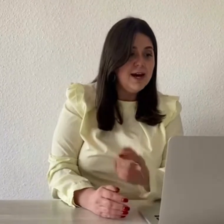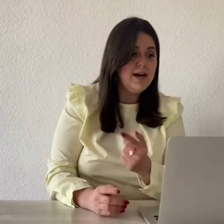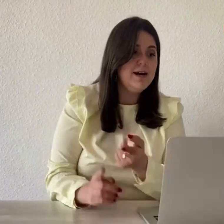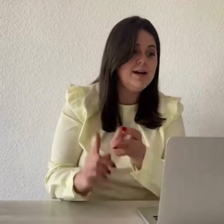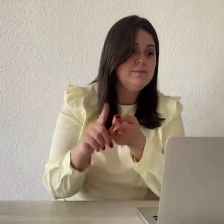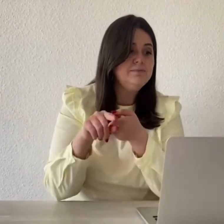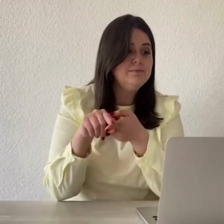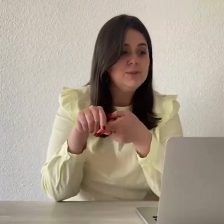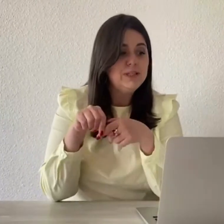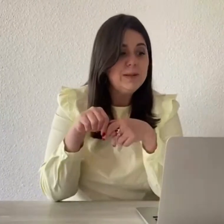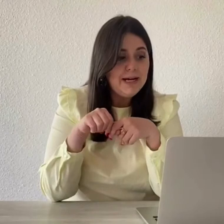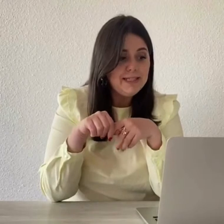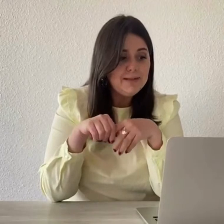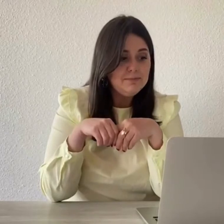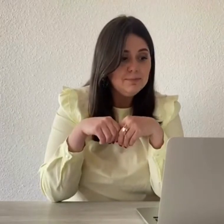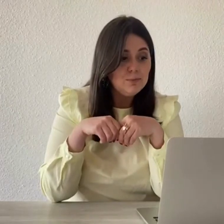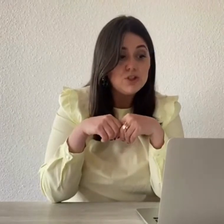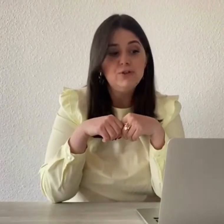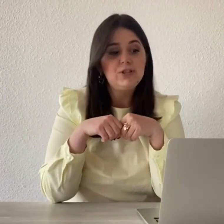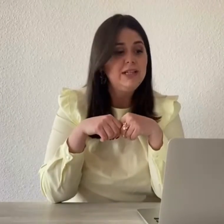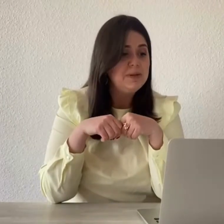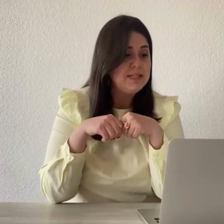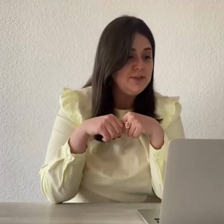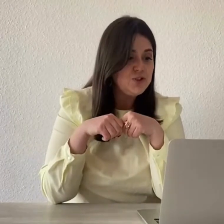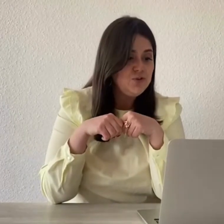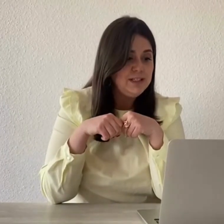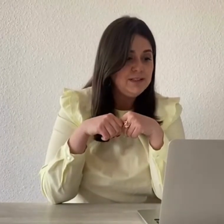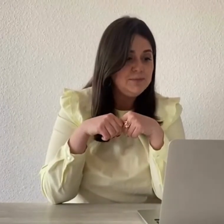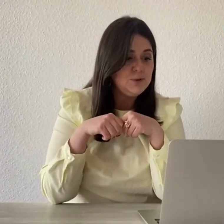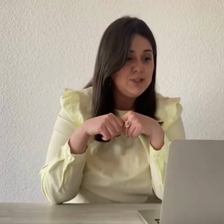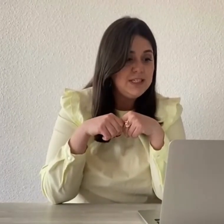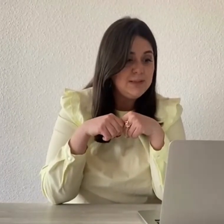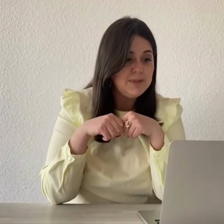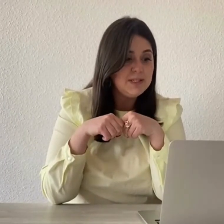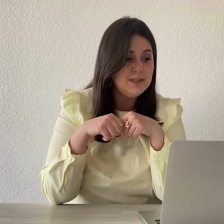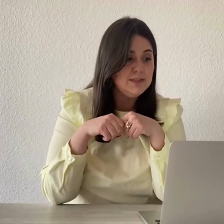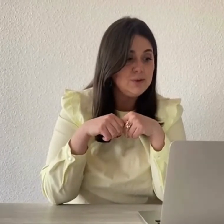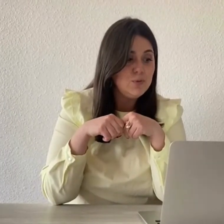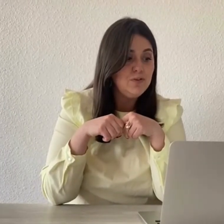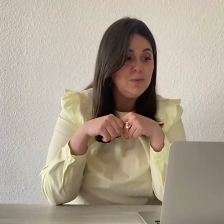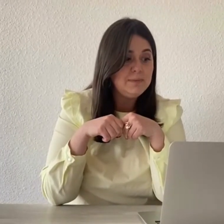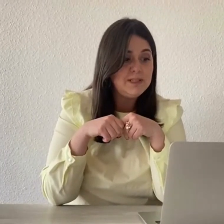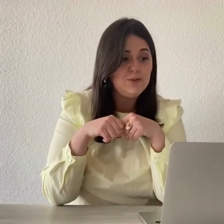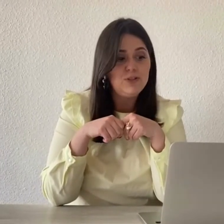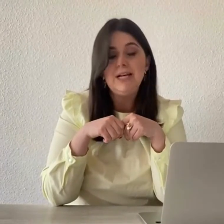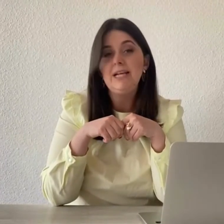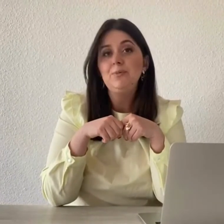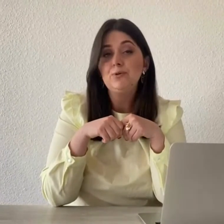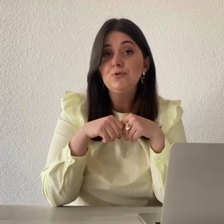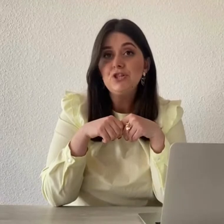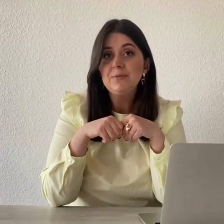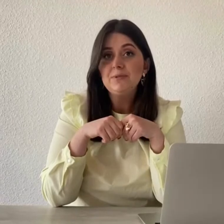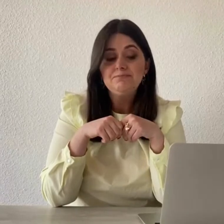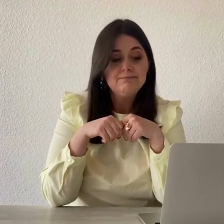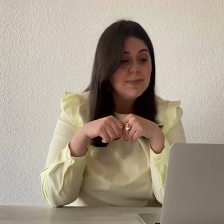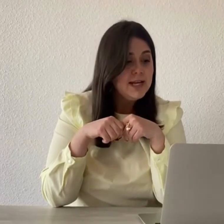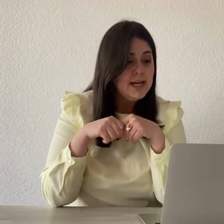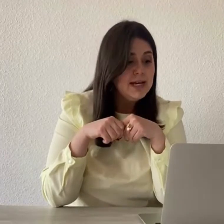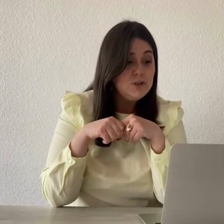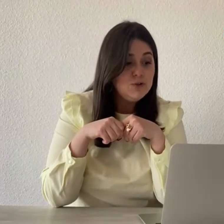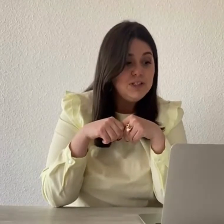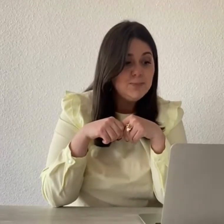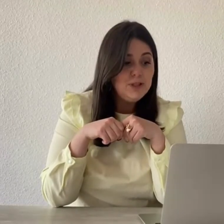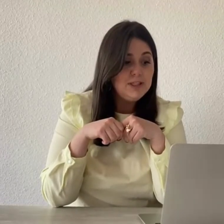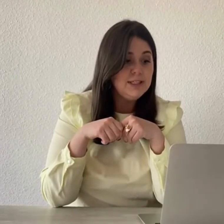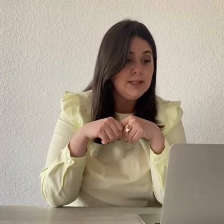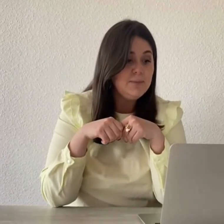What else has not? Was not done by Ukraine. There is no access to employment for people with